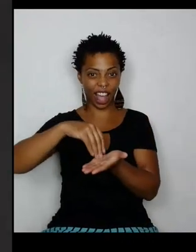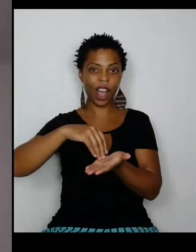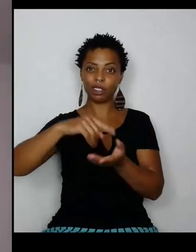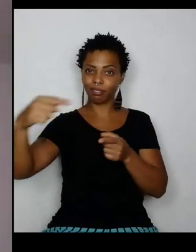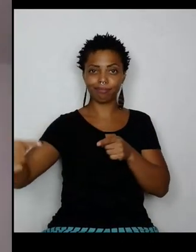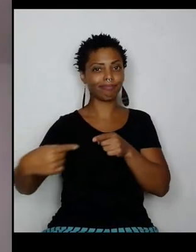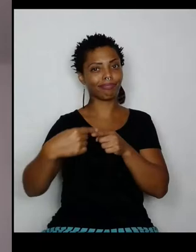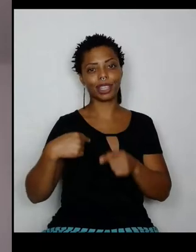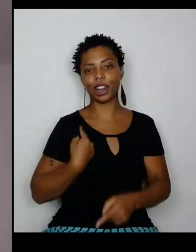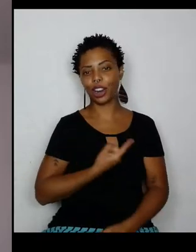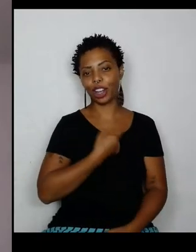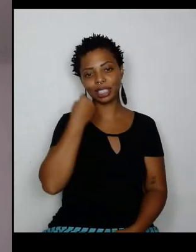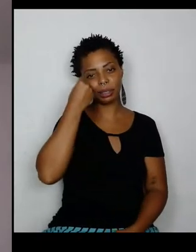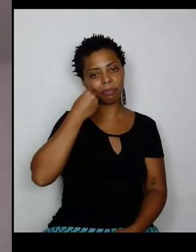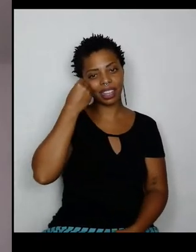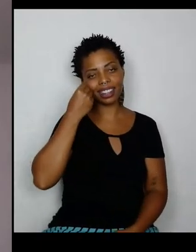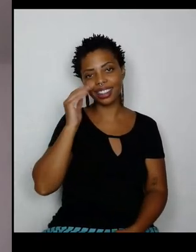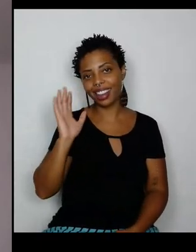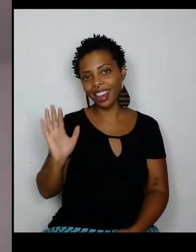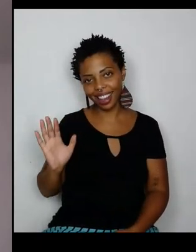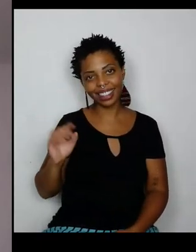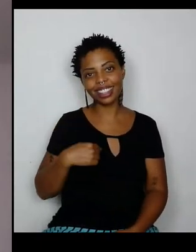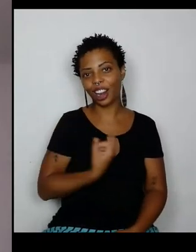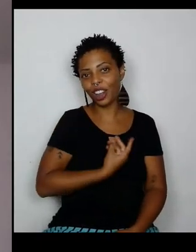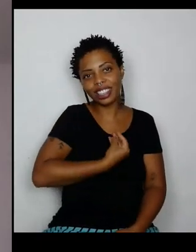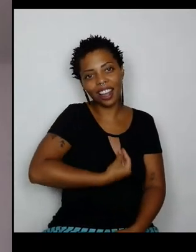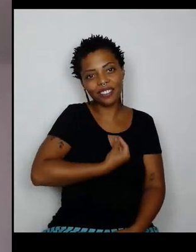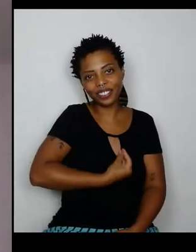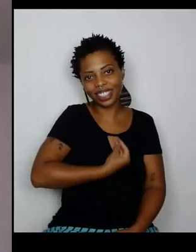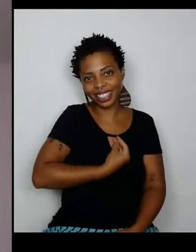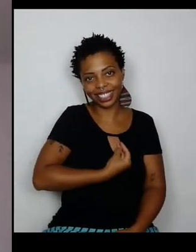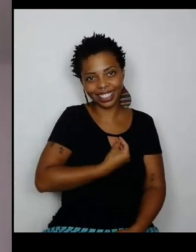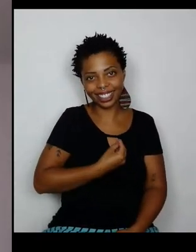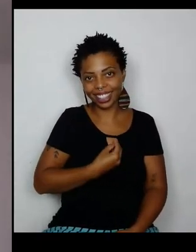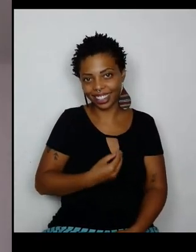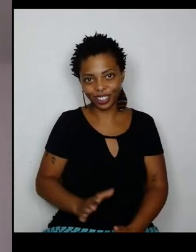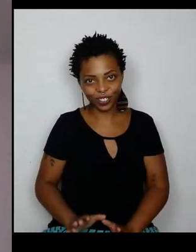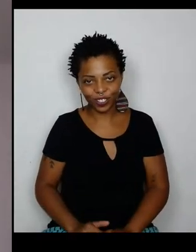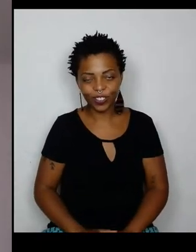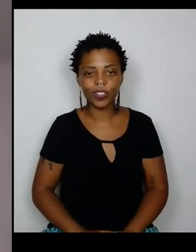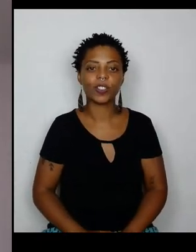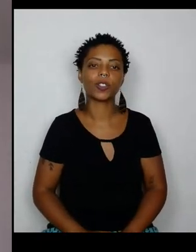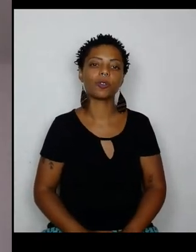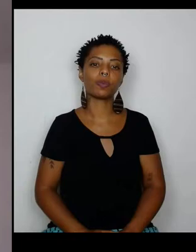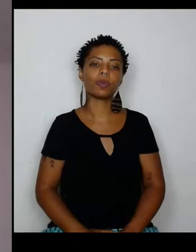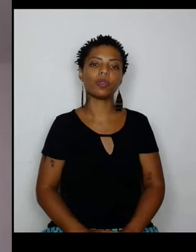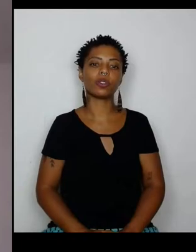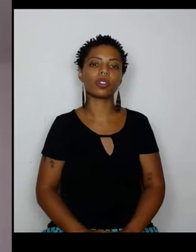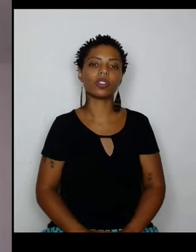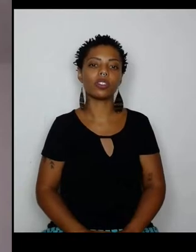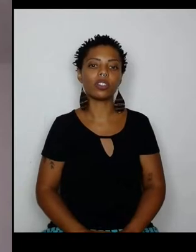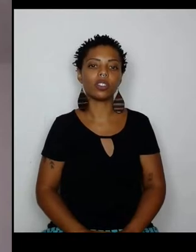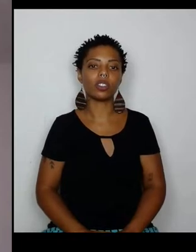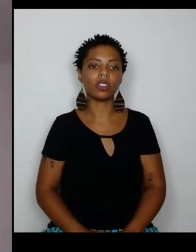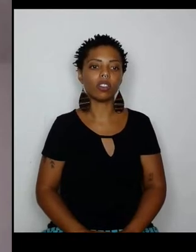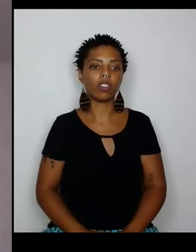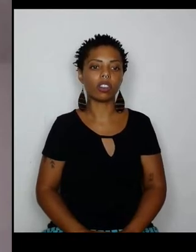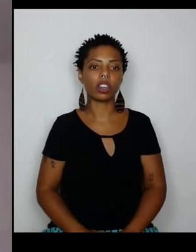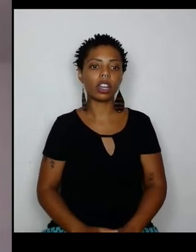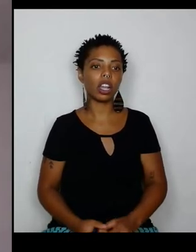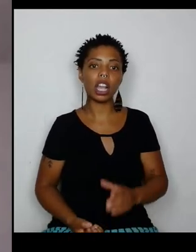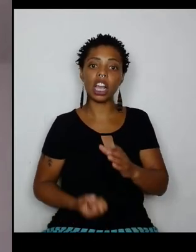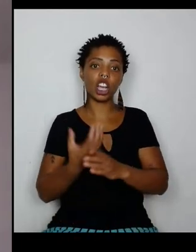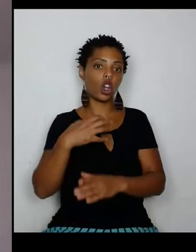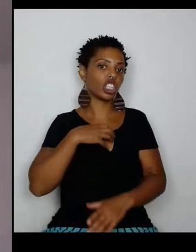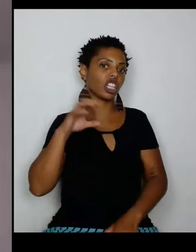i think gaps are just part of our work they're just part of our lives in the museum at the end of the day